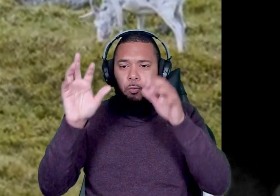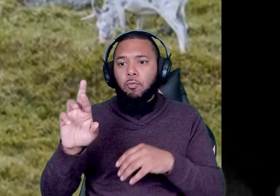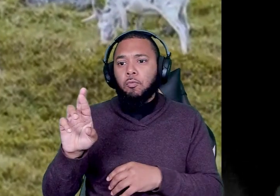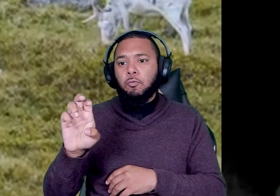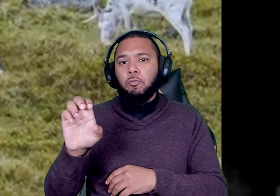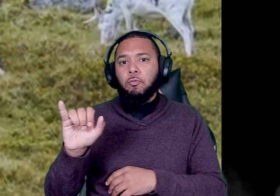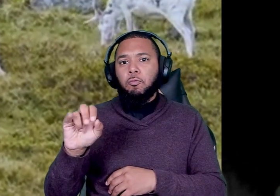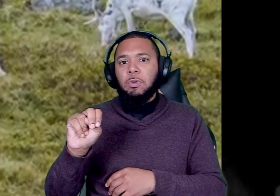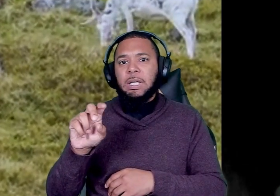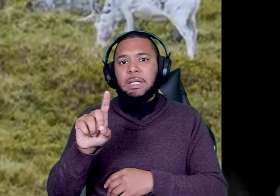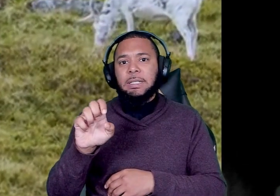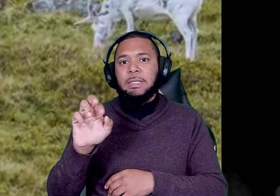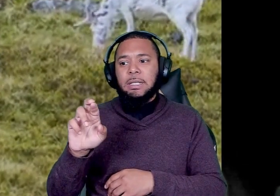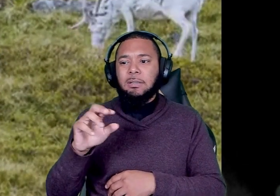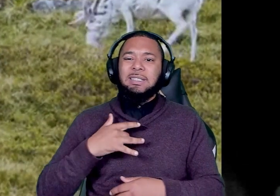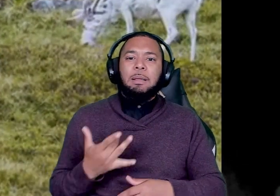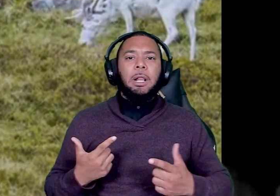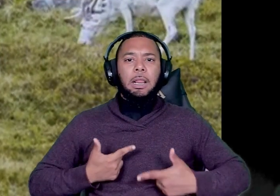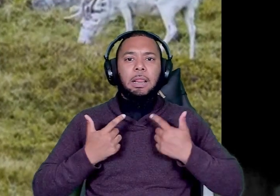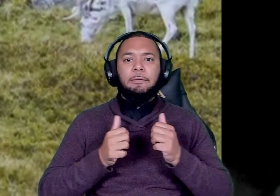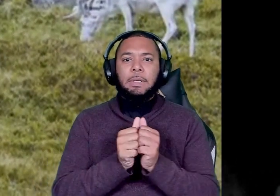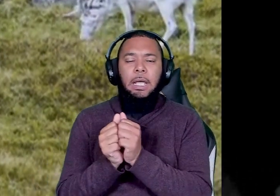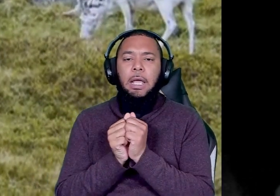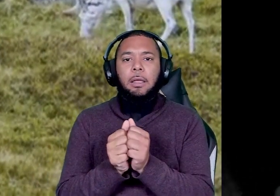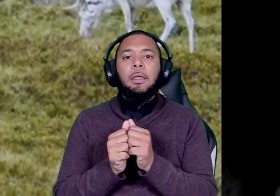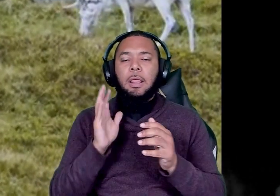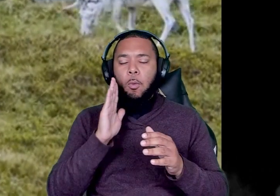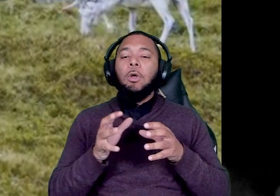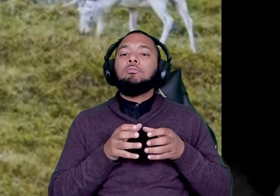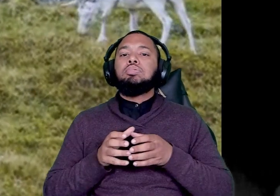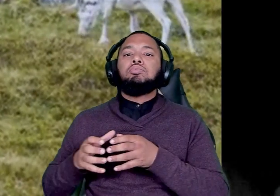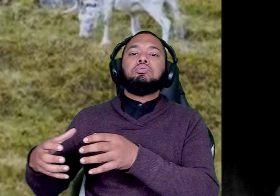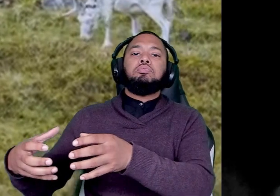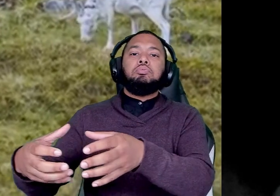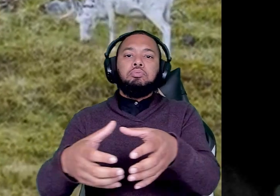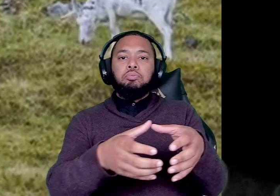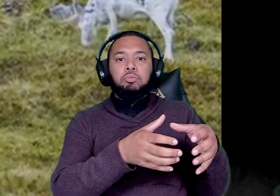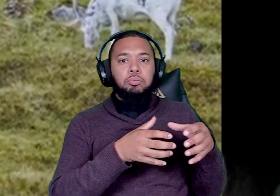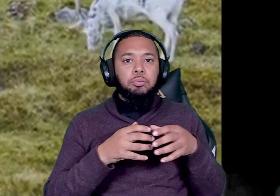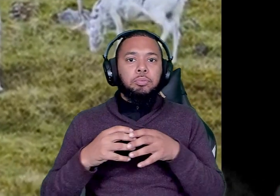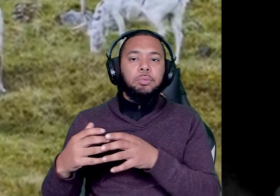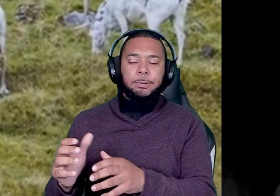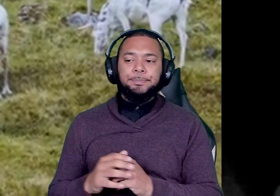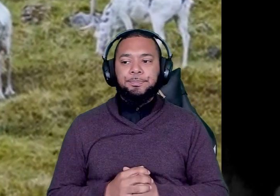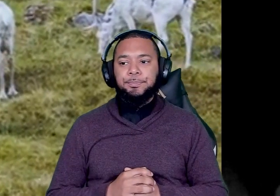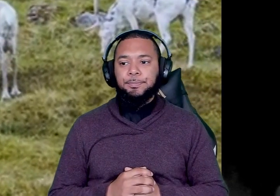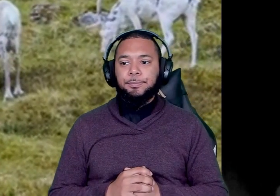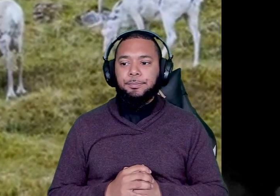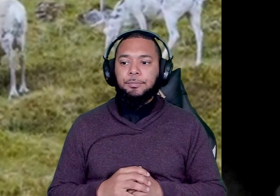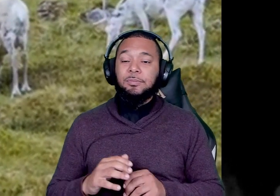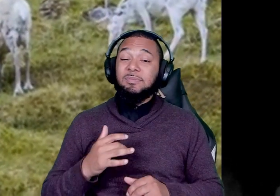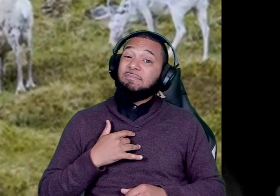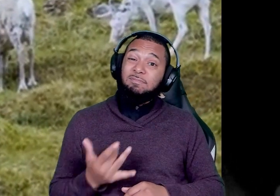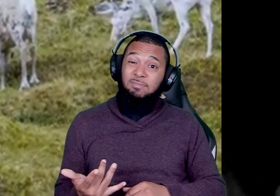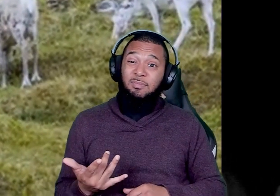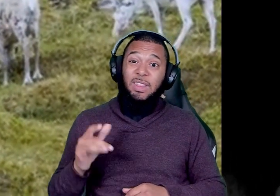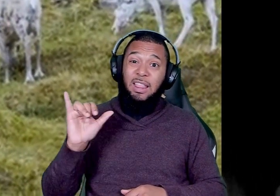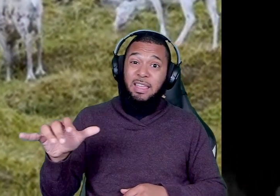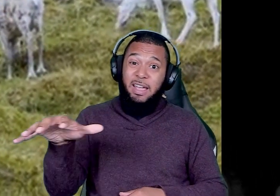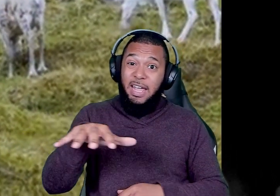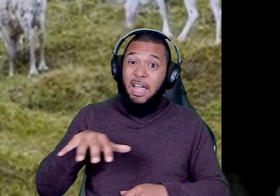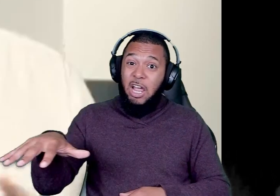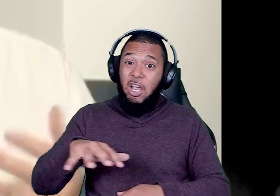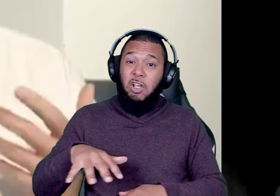stay in packs and move. They migrate in and out of the tundra as necessary. But typically the tundra is a very